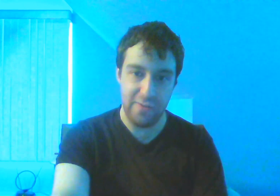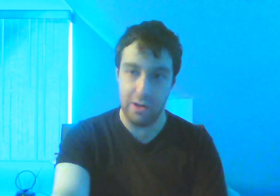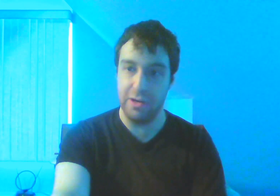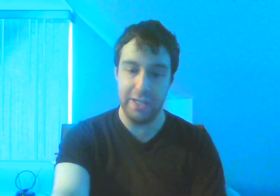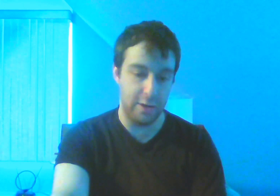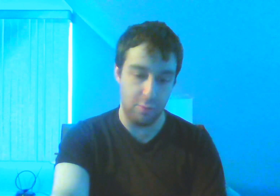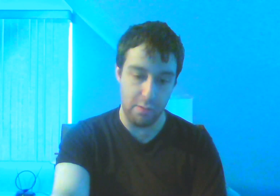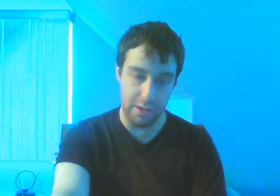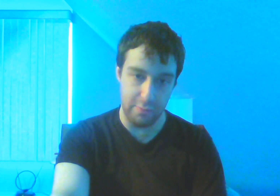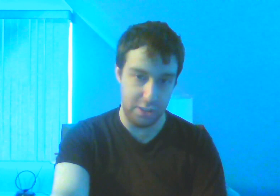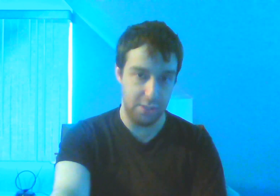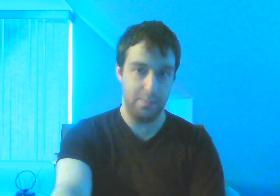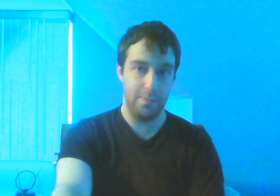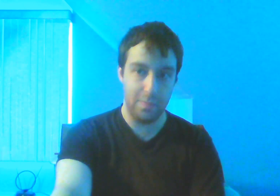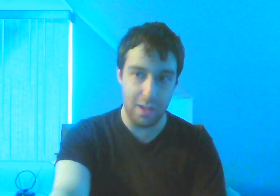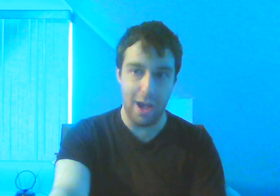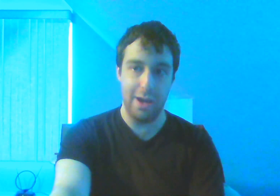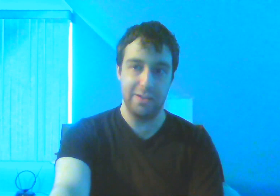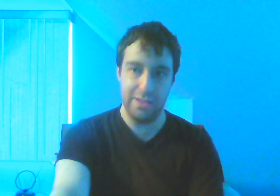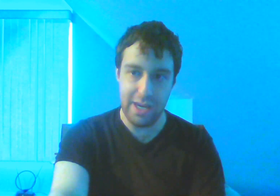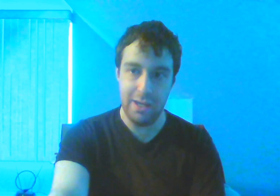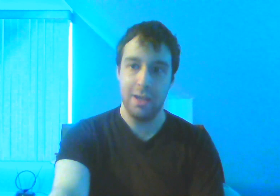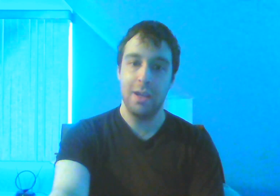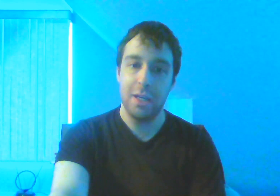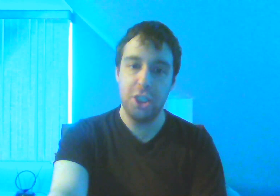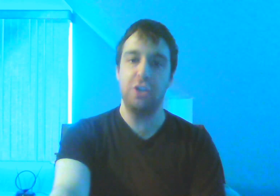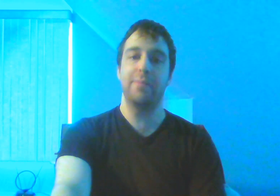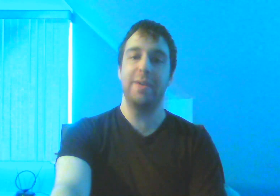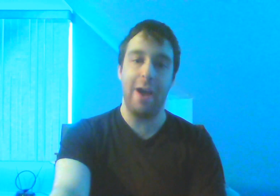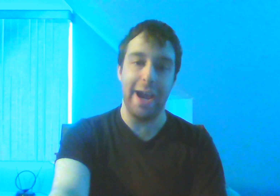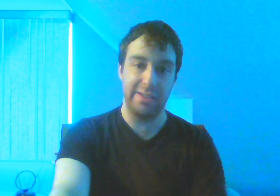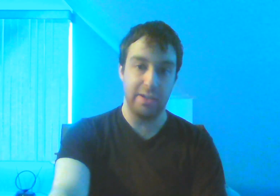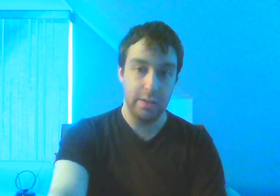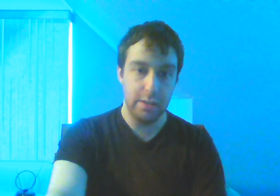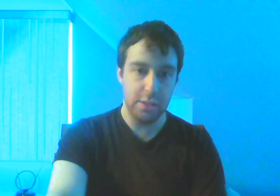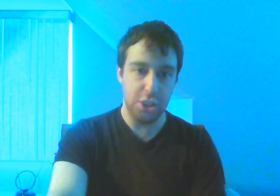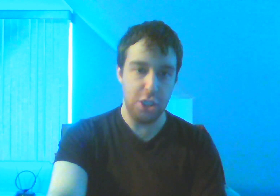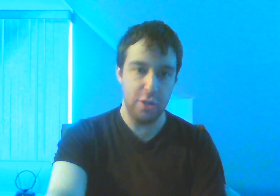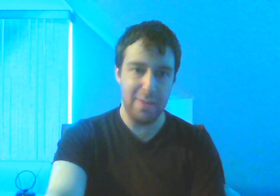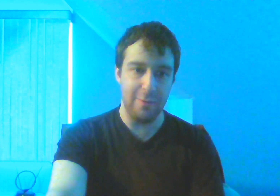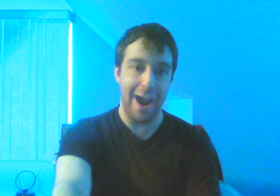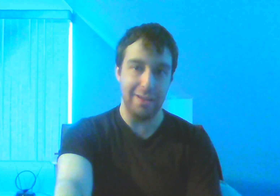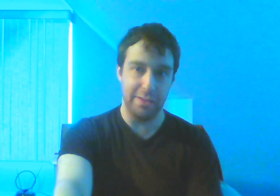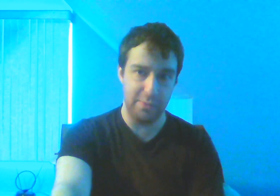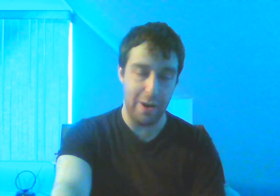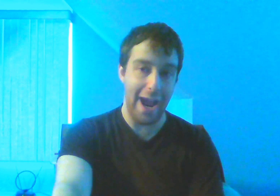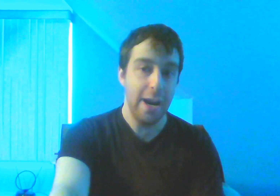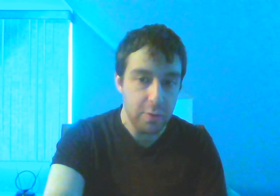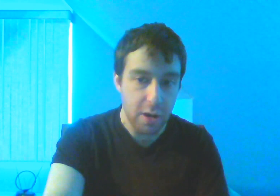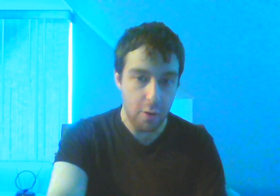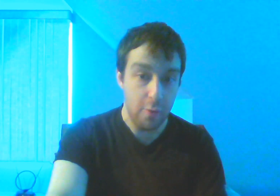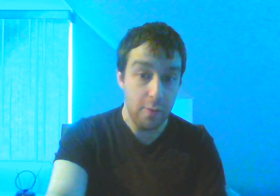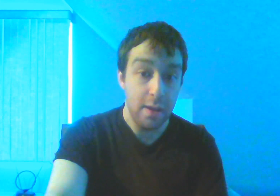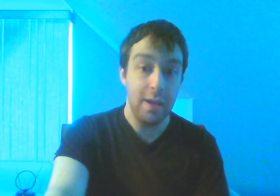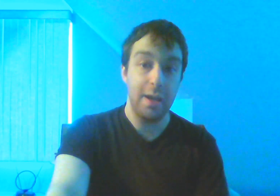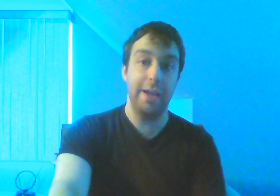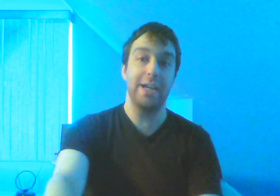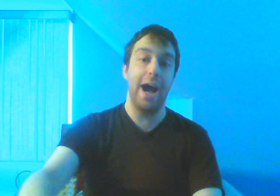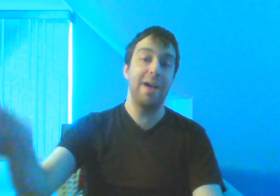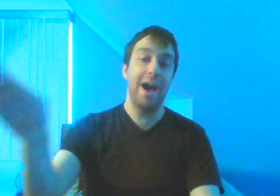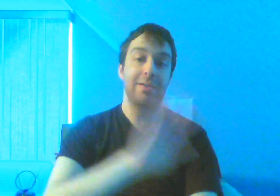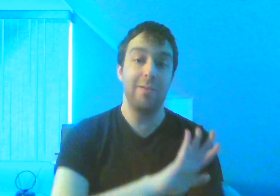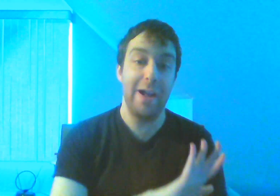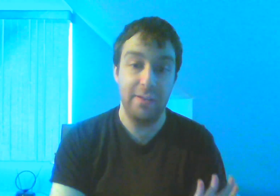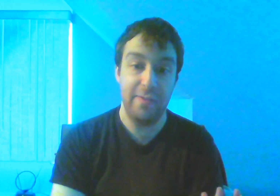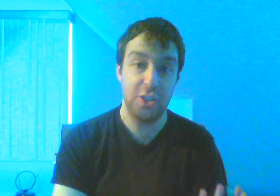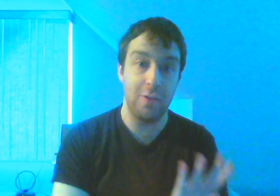and Suffolk are going to get corona, which, honestly, she could be right. She could be right at this point. I don't know. Again, I'm